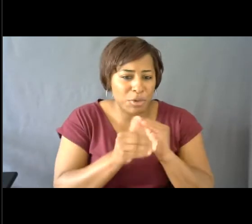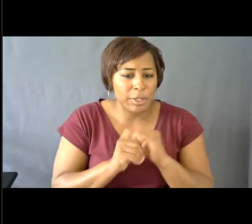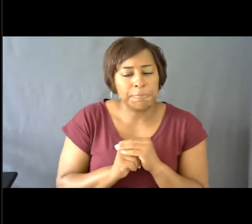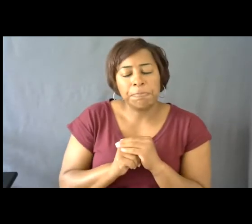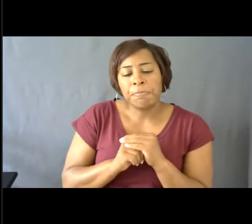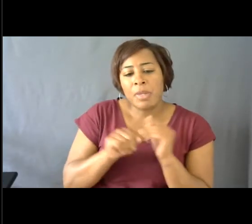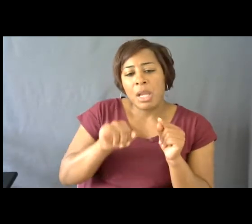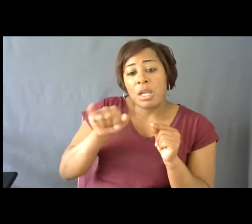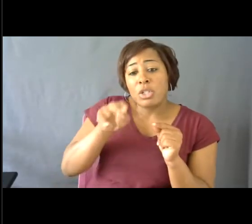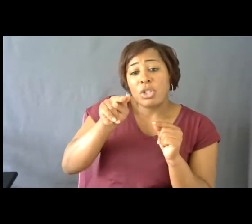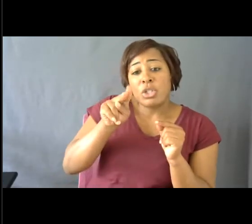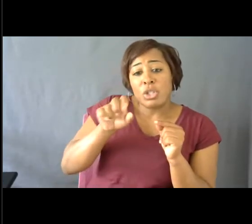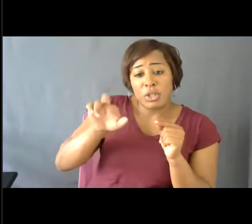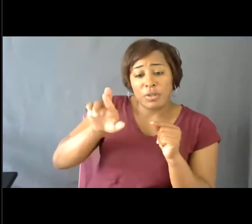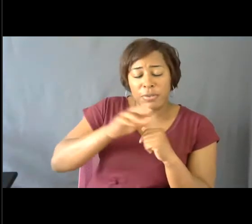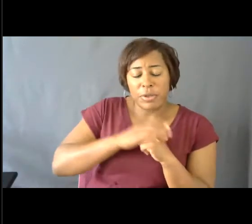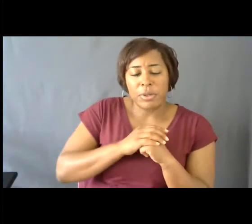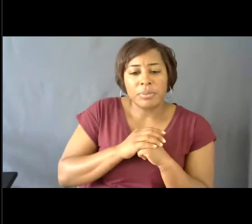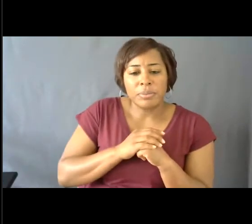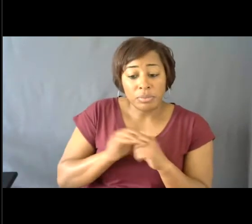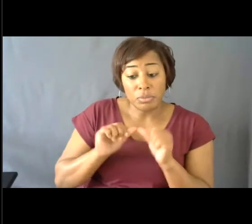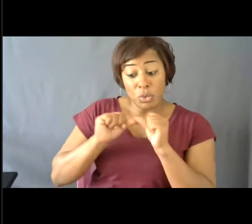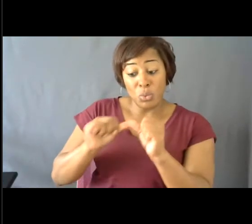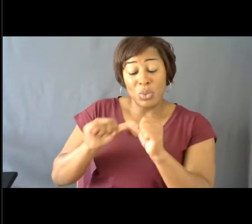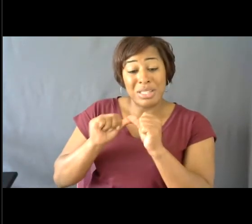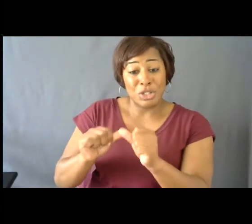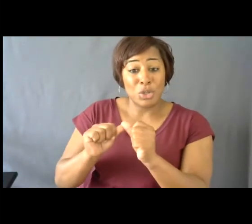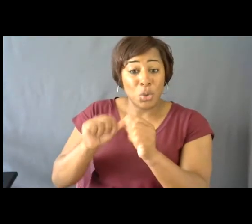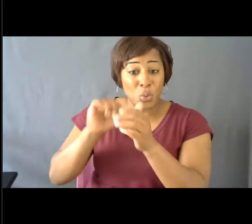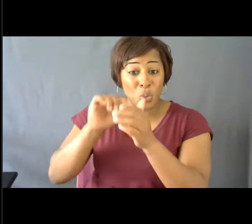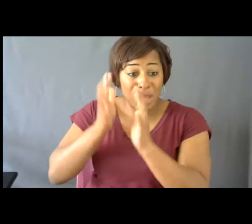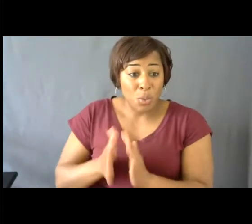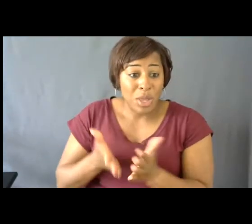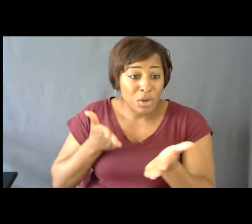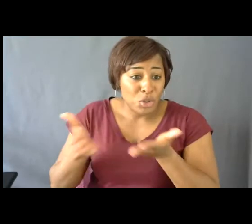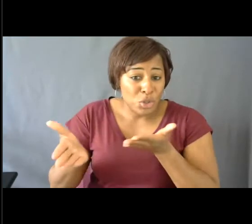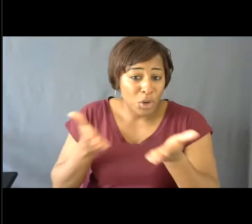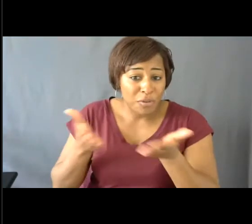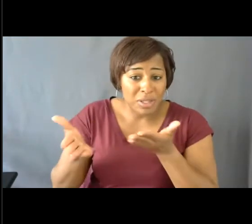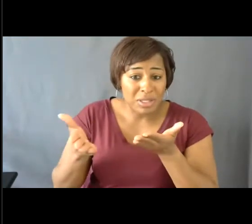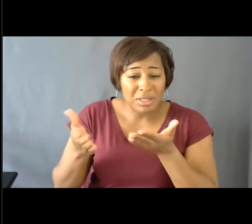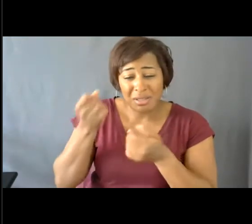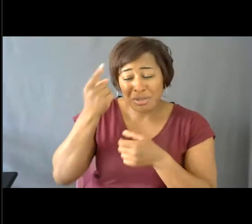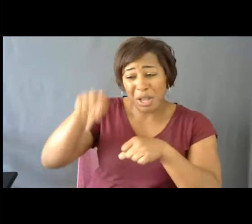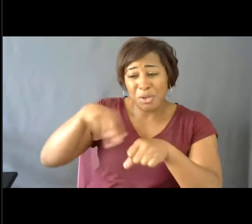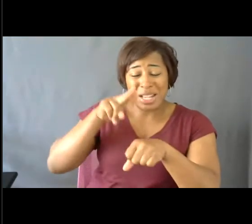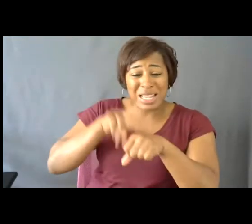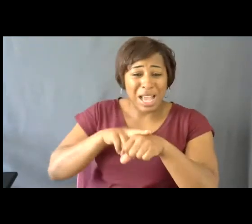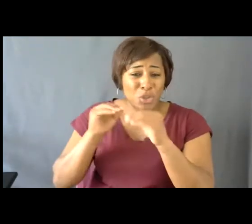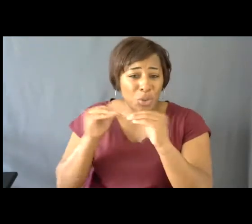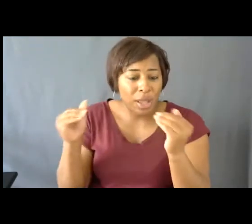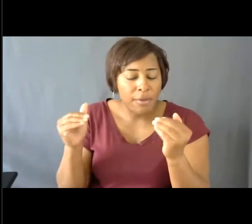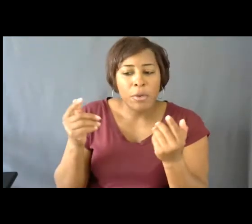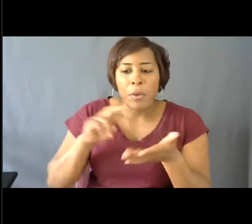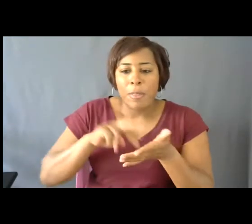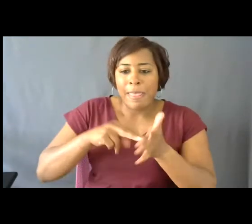is to continue within the Weather Service on a national scale, get people involved